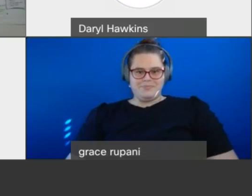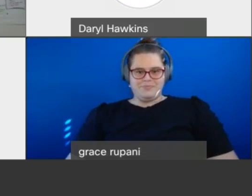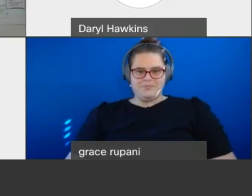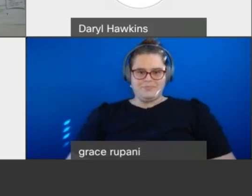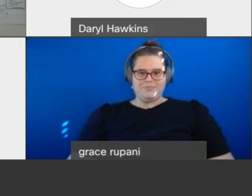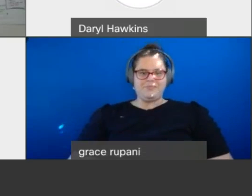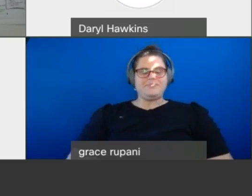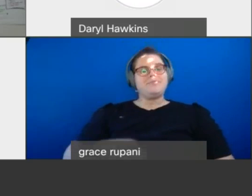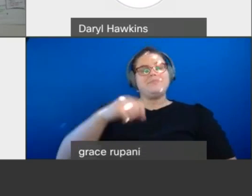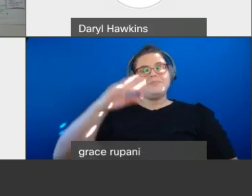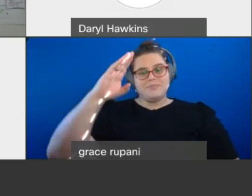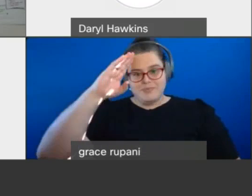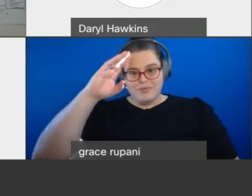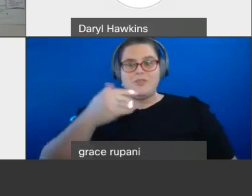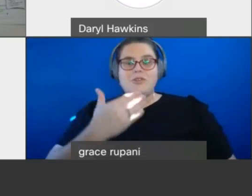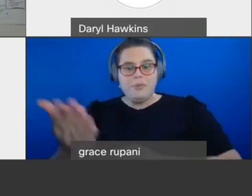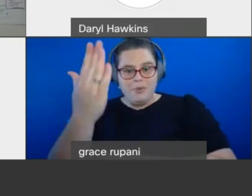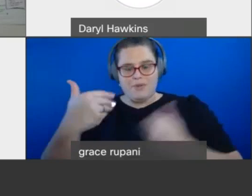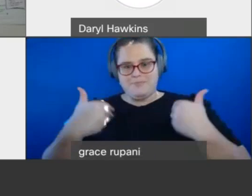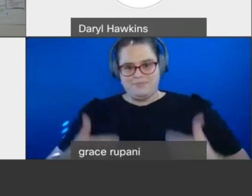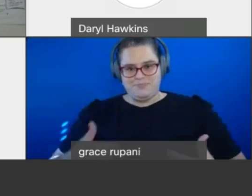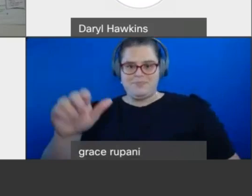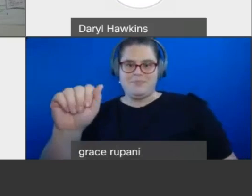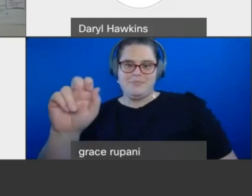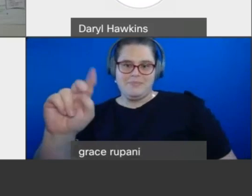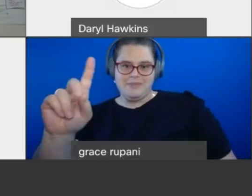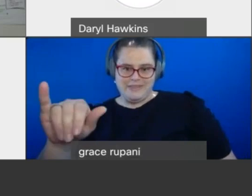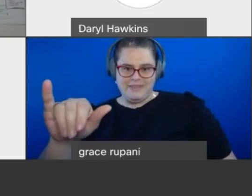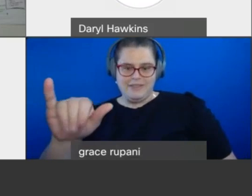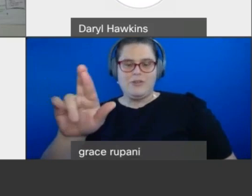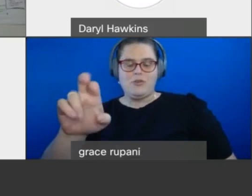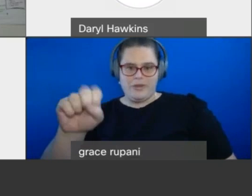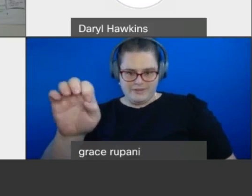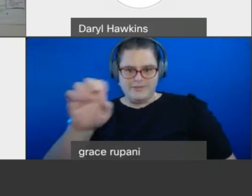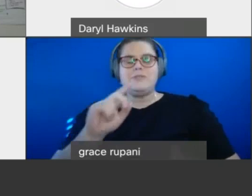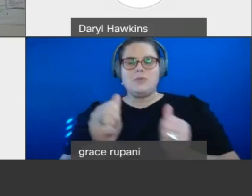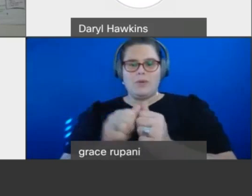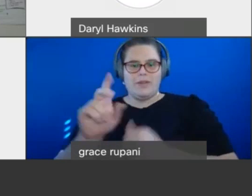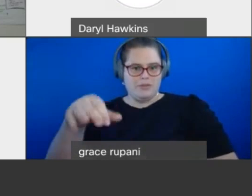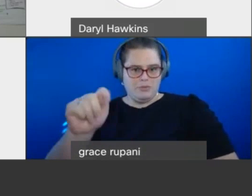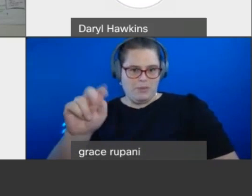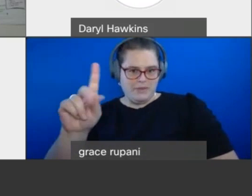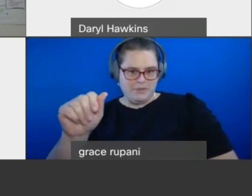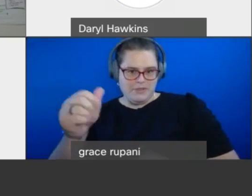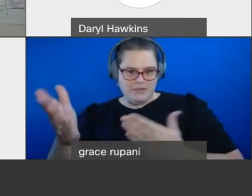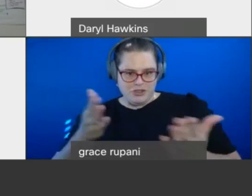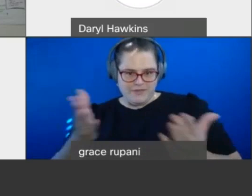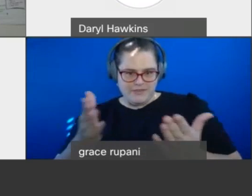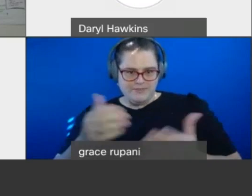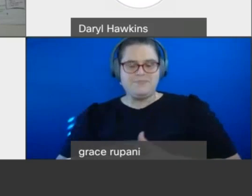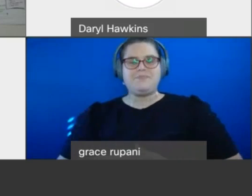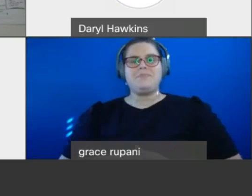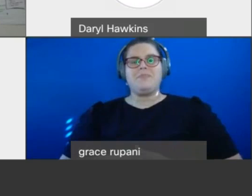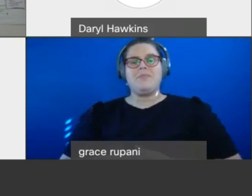Good morning. This is Andy Reese with Department on Disability Services. Um, People had asked last